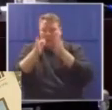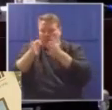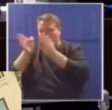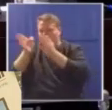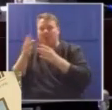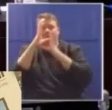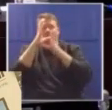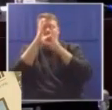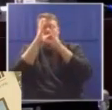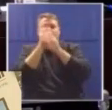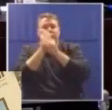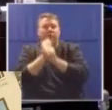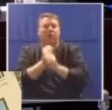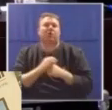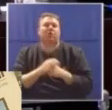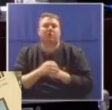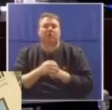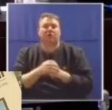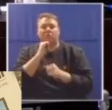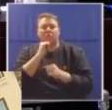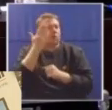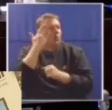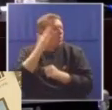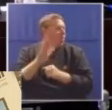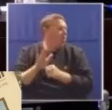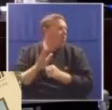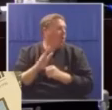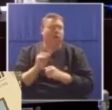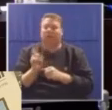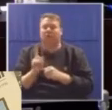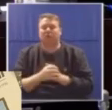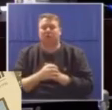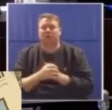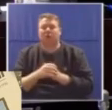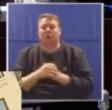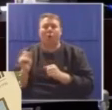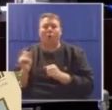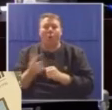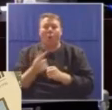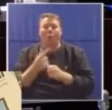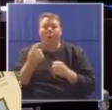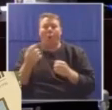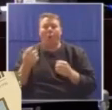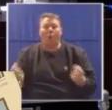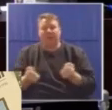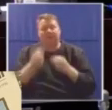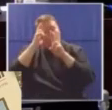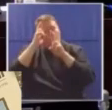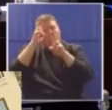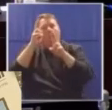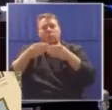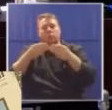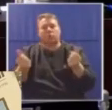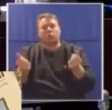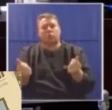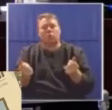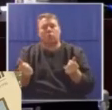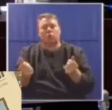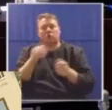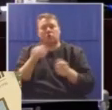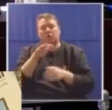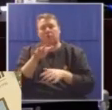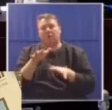are not sleeping on the job, and we are hoping that all these efforts will lead to the solution that the people of South Africa